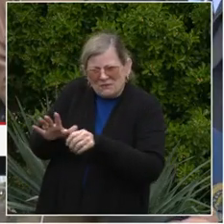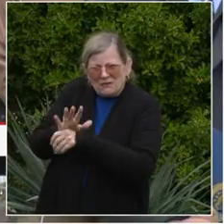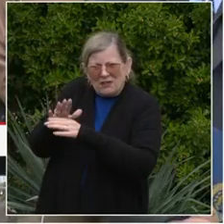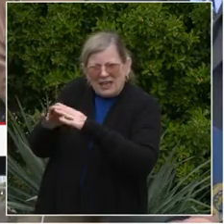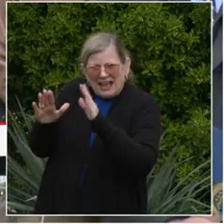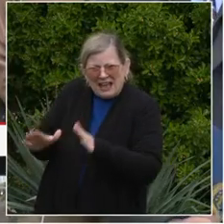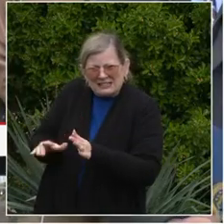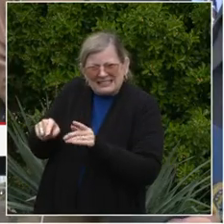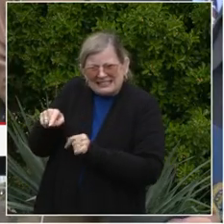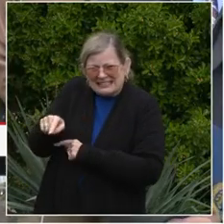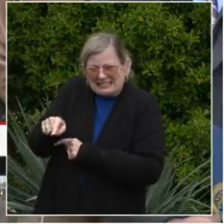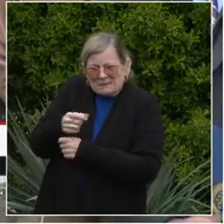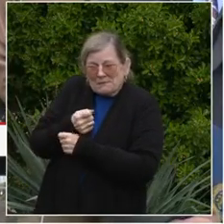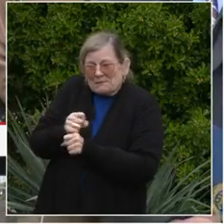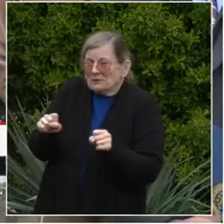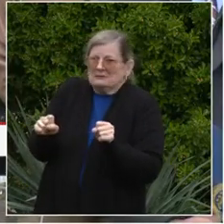minute.